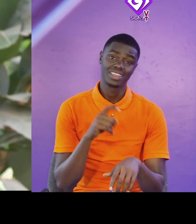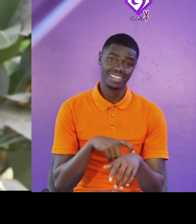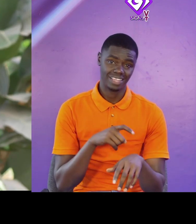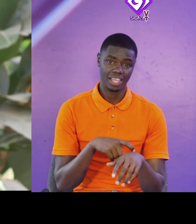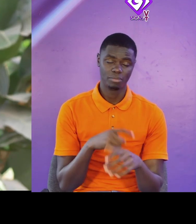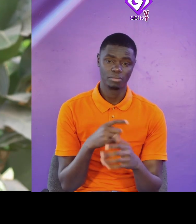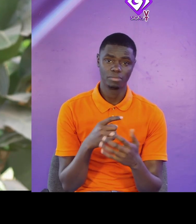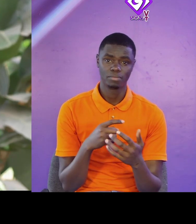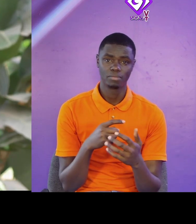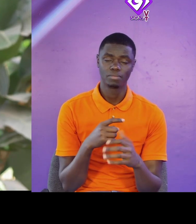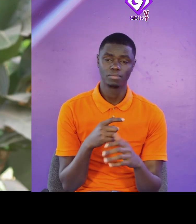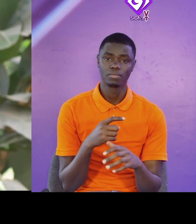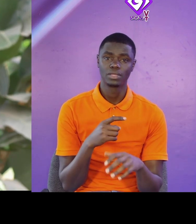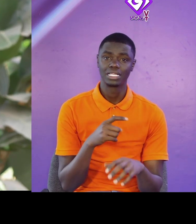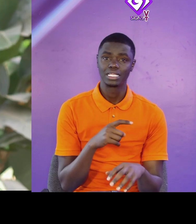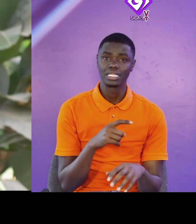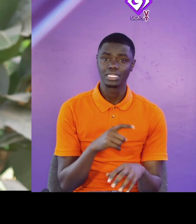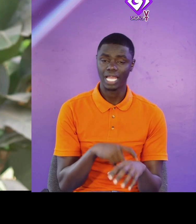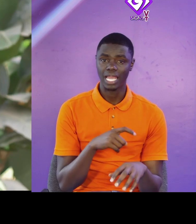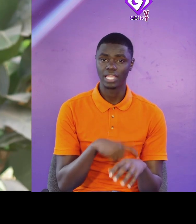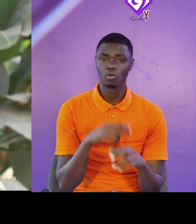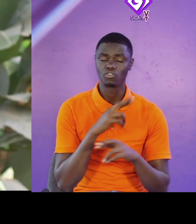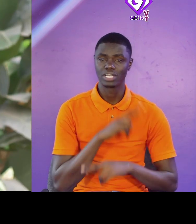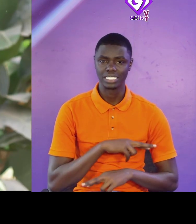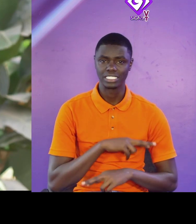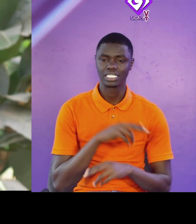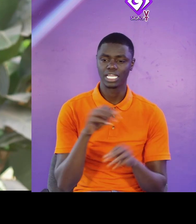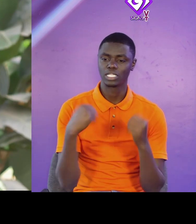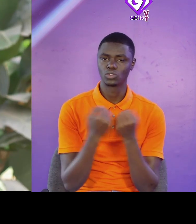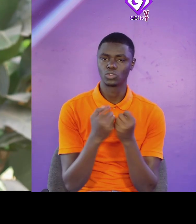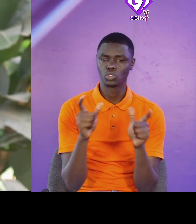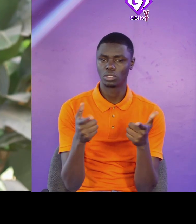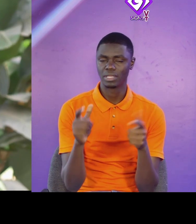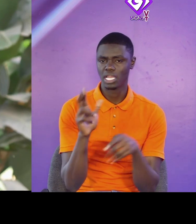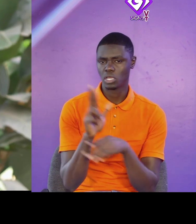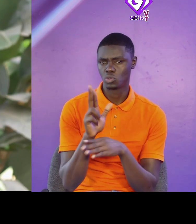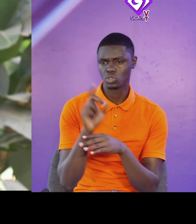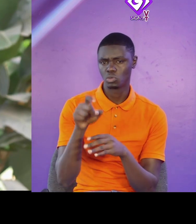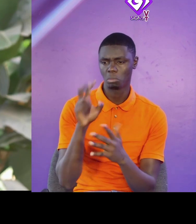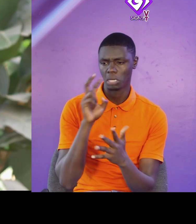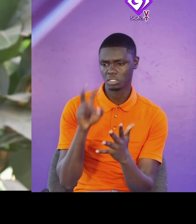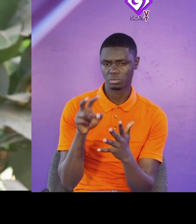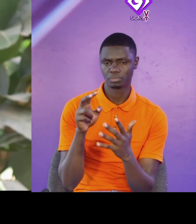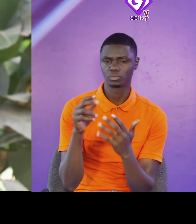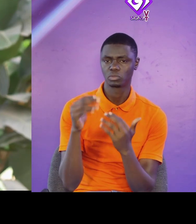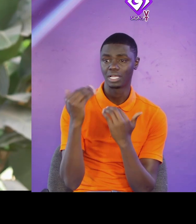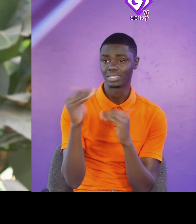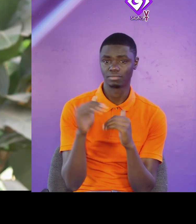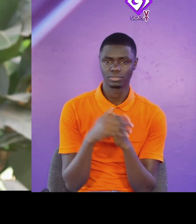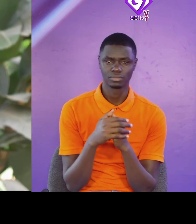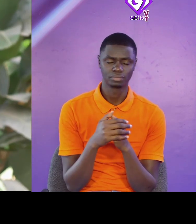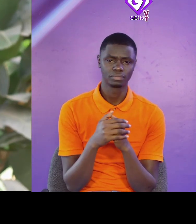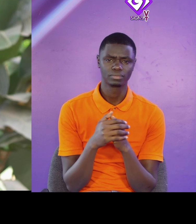be something that we really could look at when it comes to social media use. And then we're also having